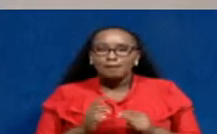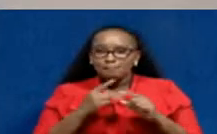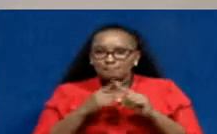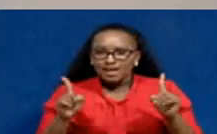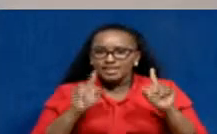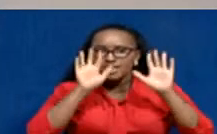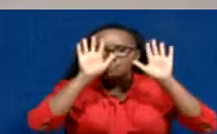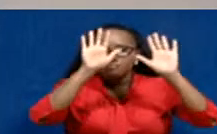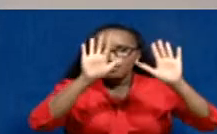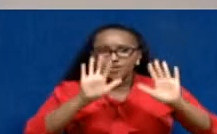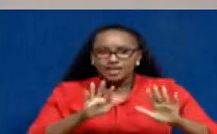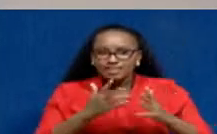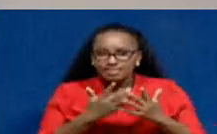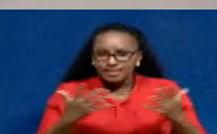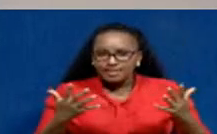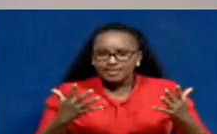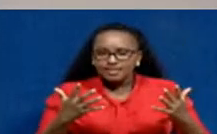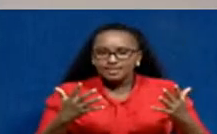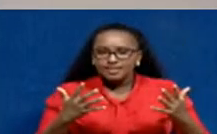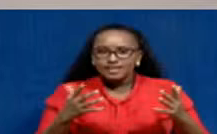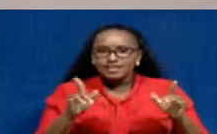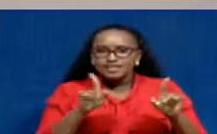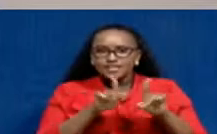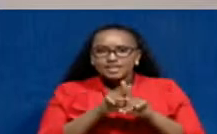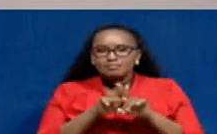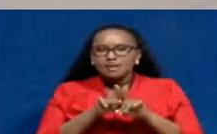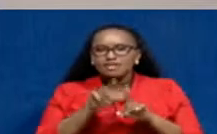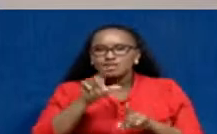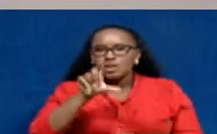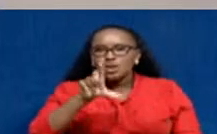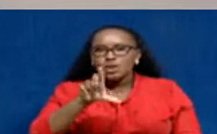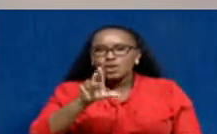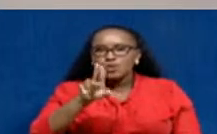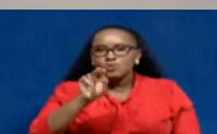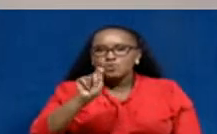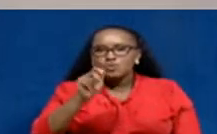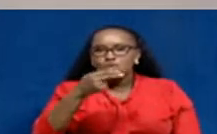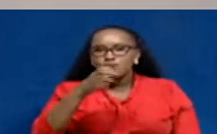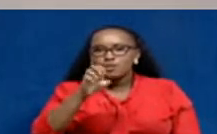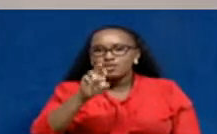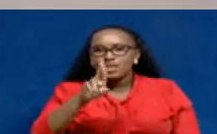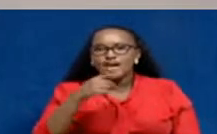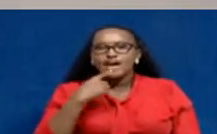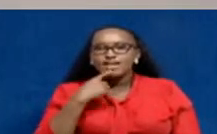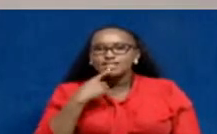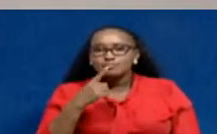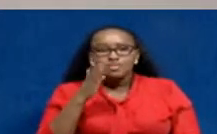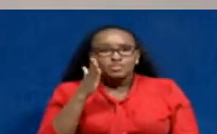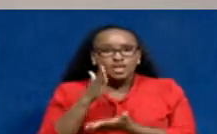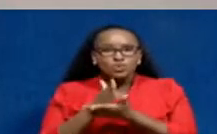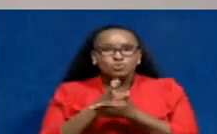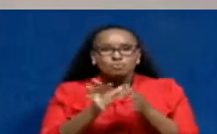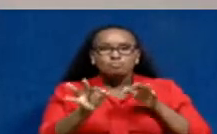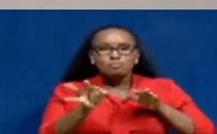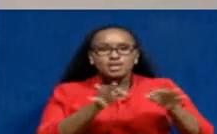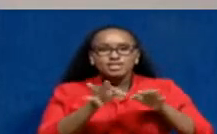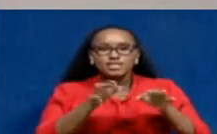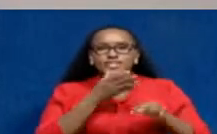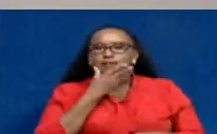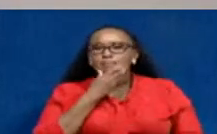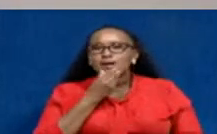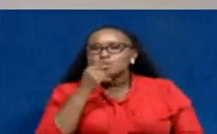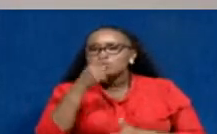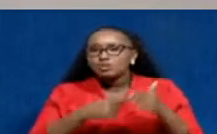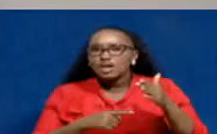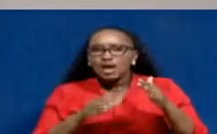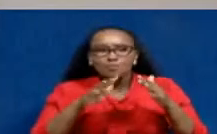But fundamentally, as Martin Luther King Jr. taught us, and I quote, "The true measure of a man